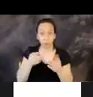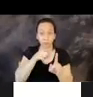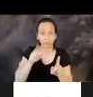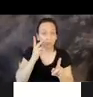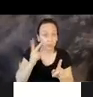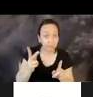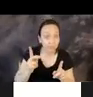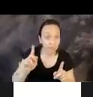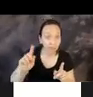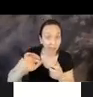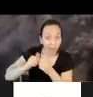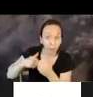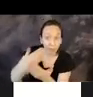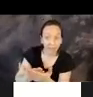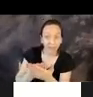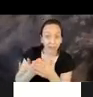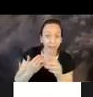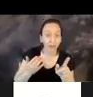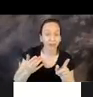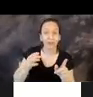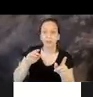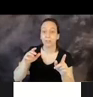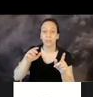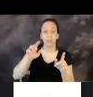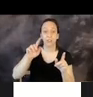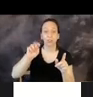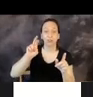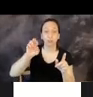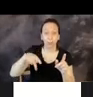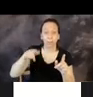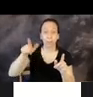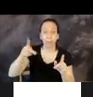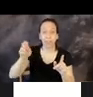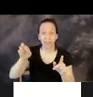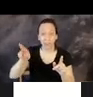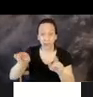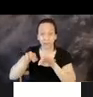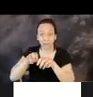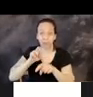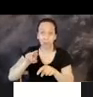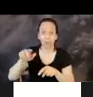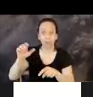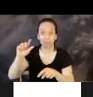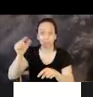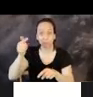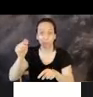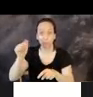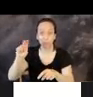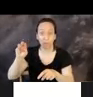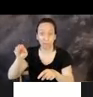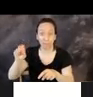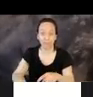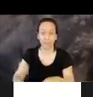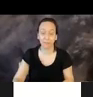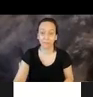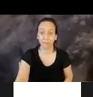there, either via the MBTA trip planner or Google Maps. So you can see the trip planner.